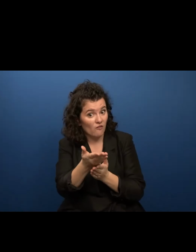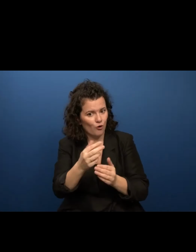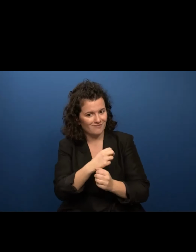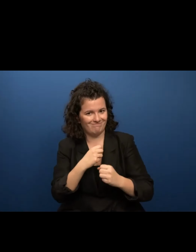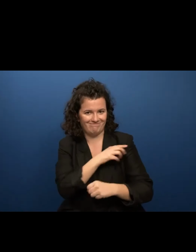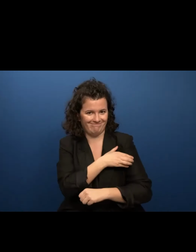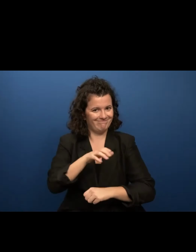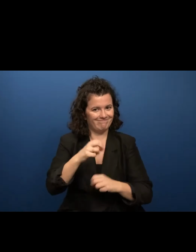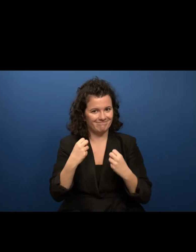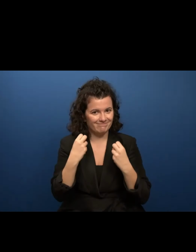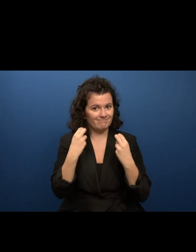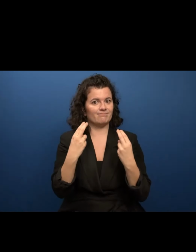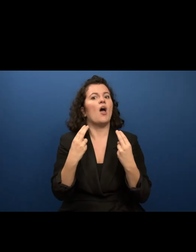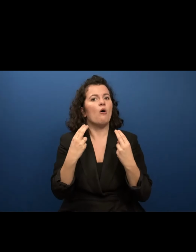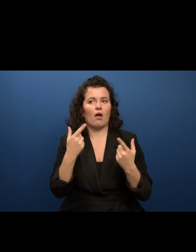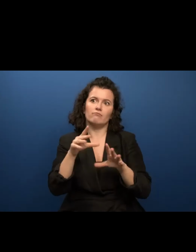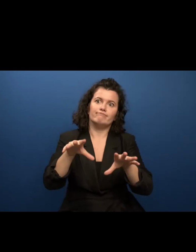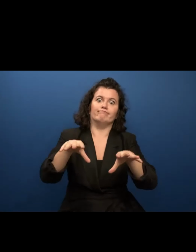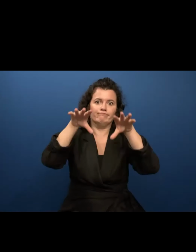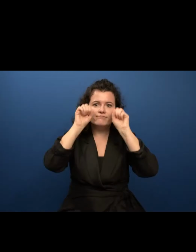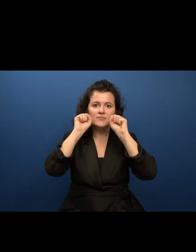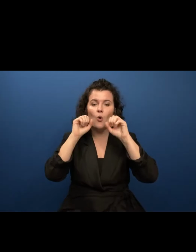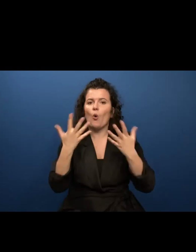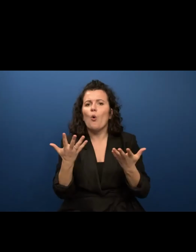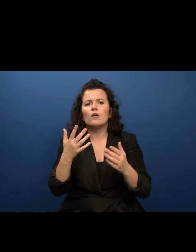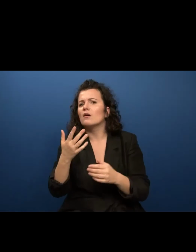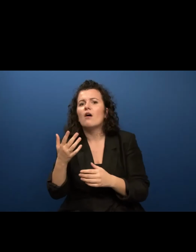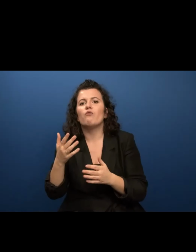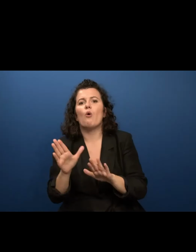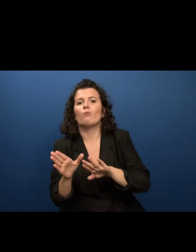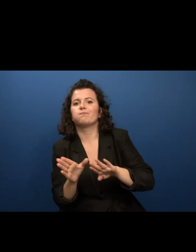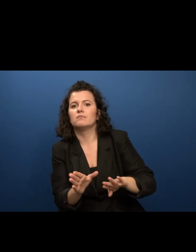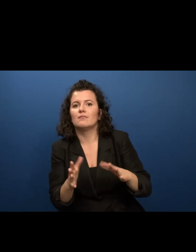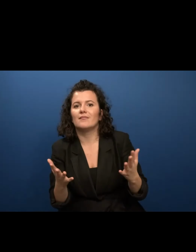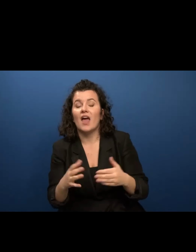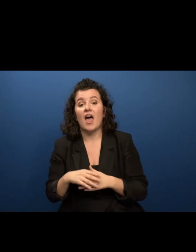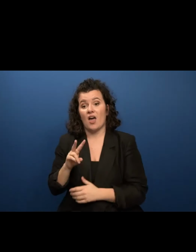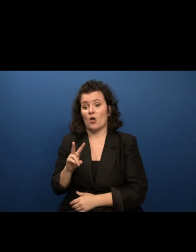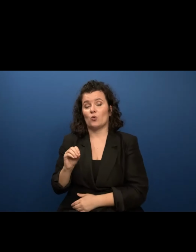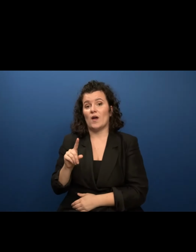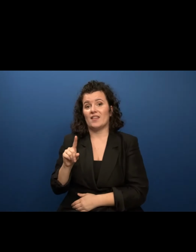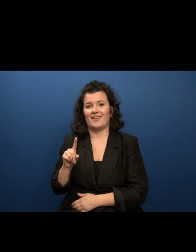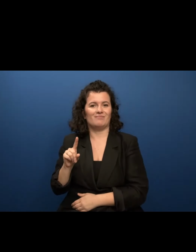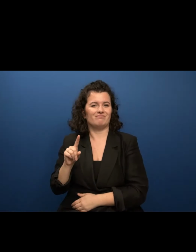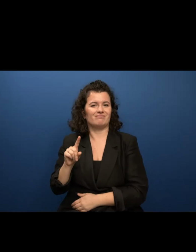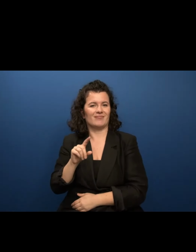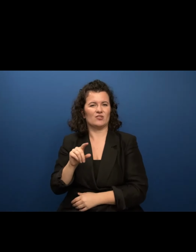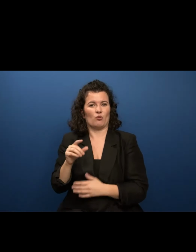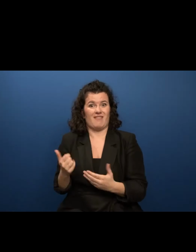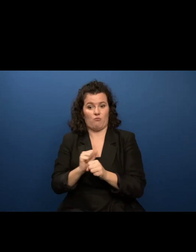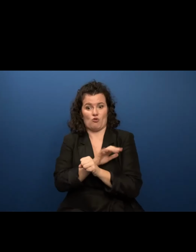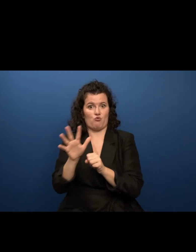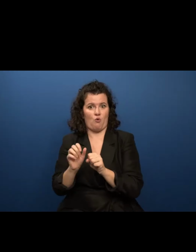example, in Britain now, after COVID-19, we know that people with learning disabilities has been disproportionately